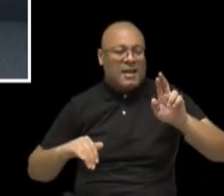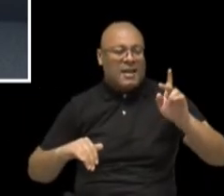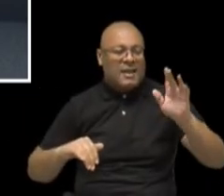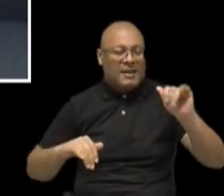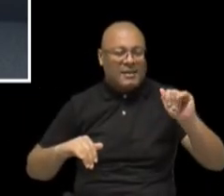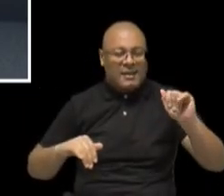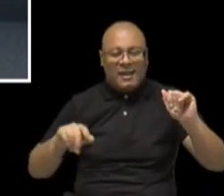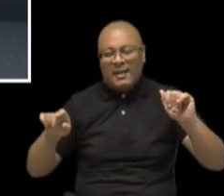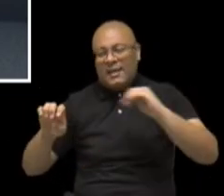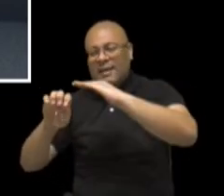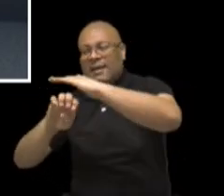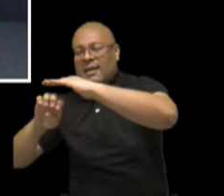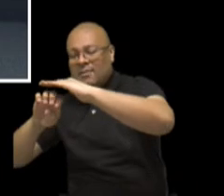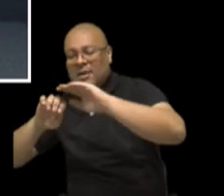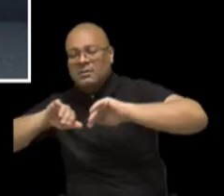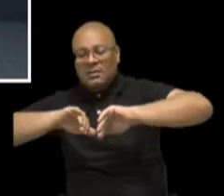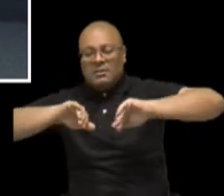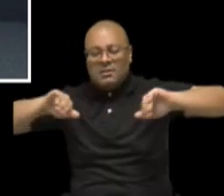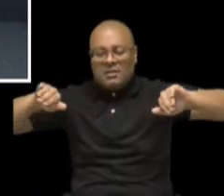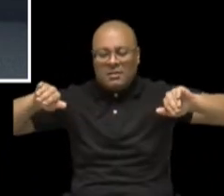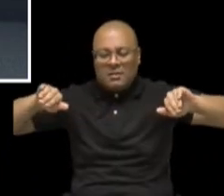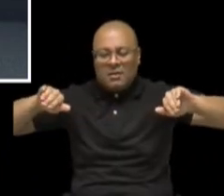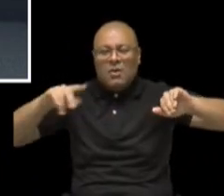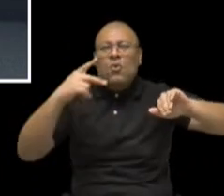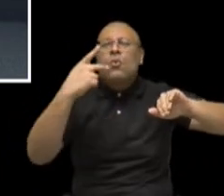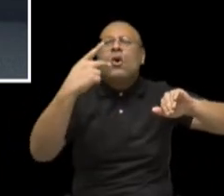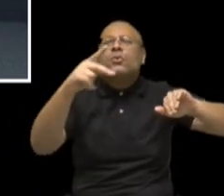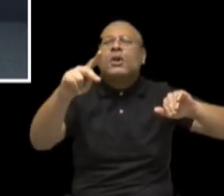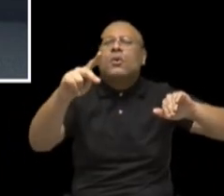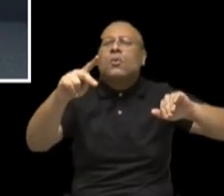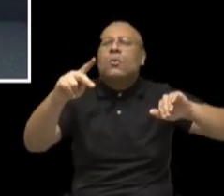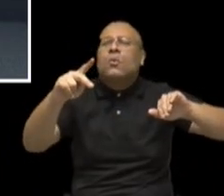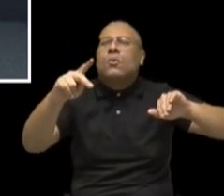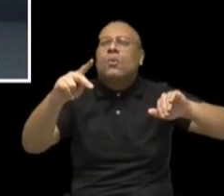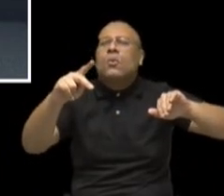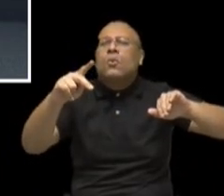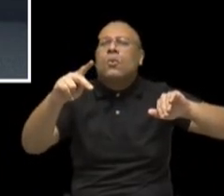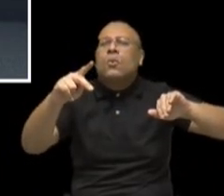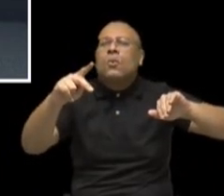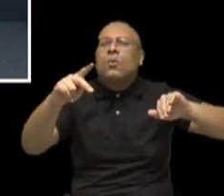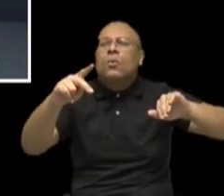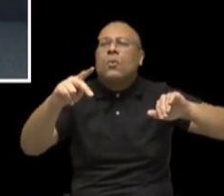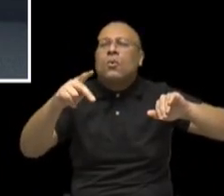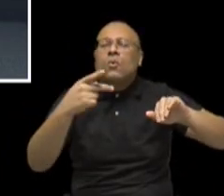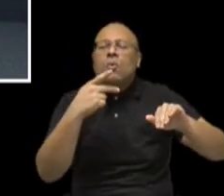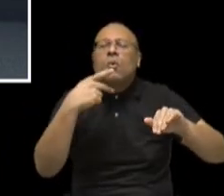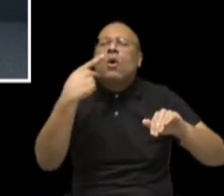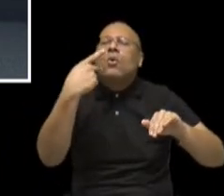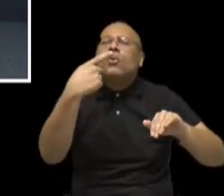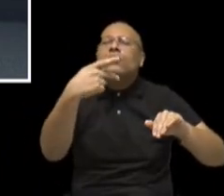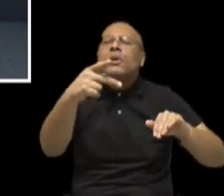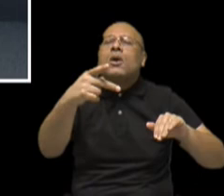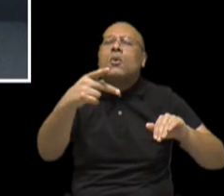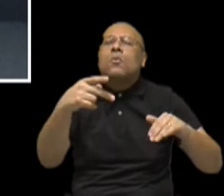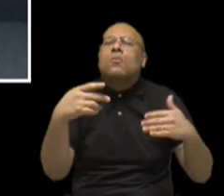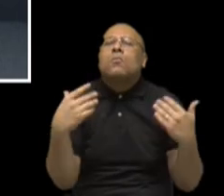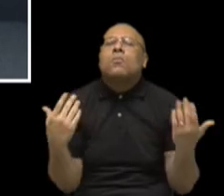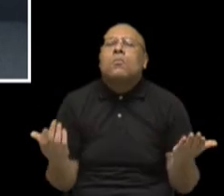The B side of Missoni? Yes, of the... you, of you. Oh. What's your B-side?